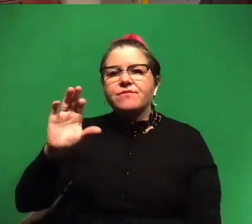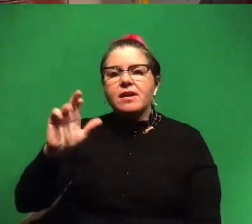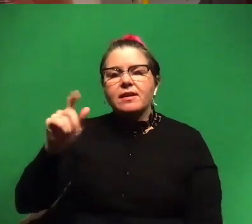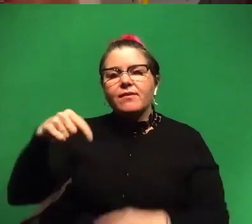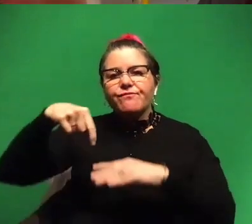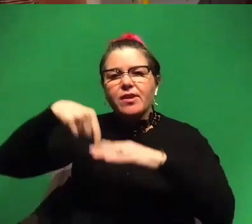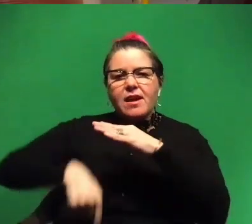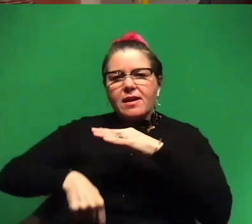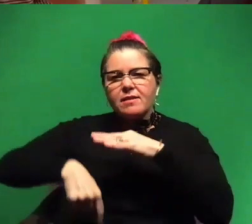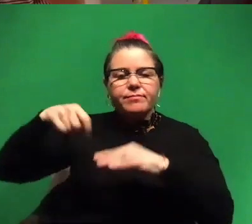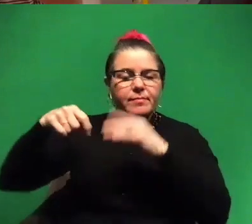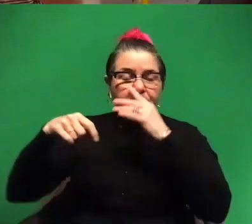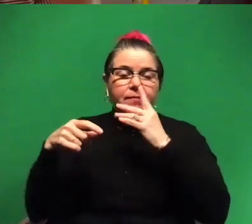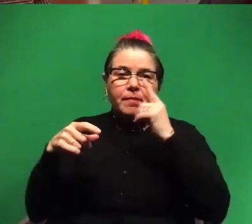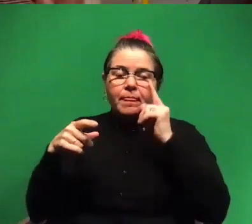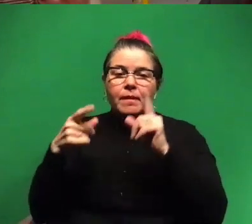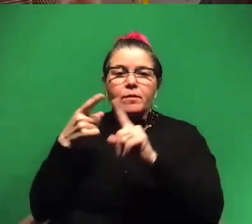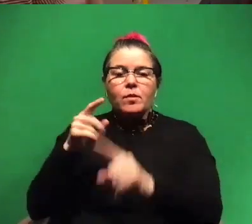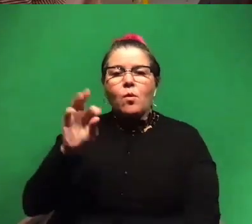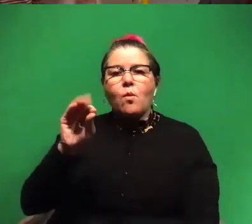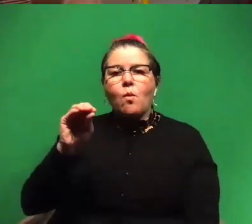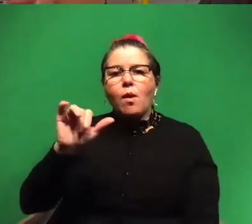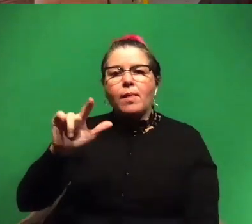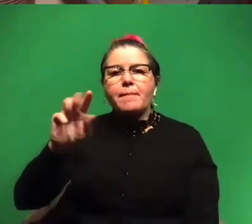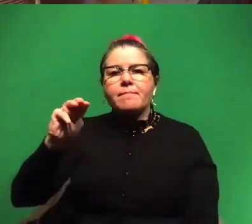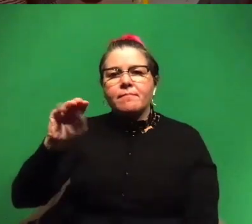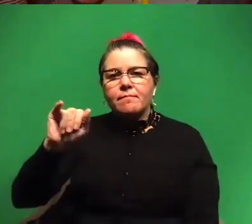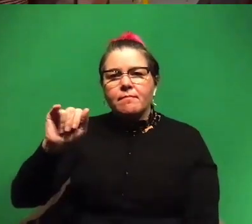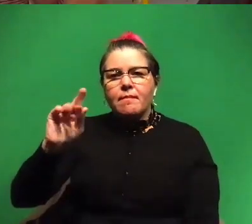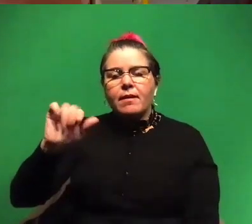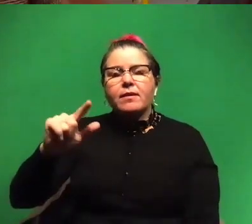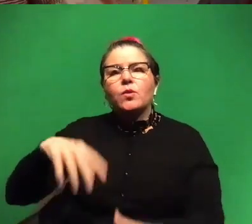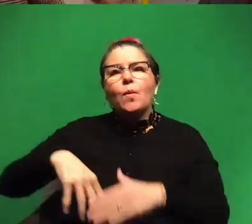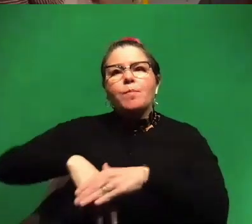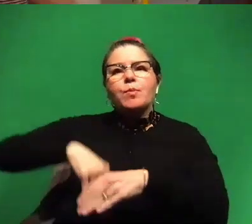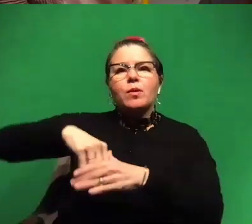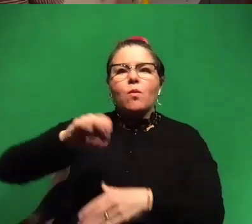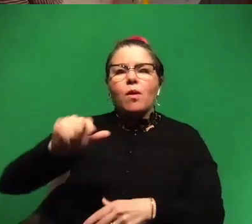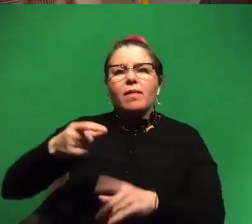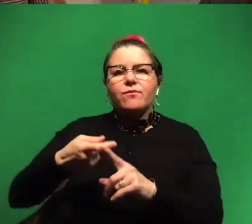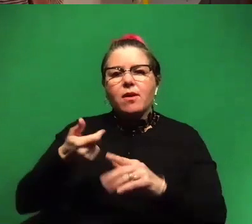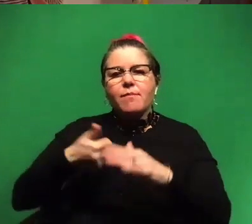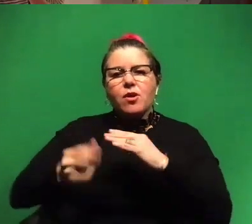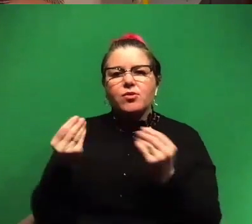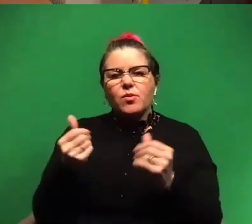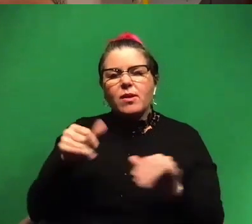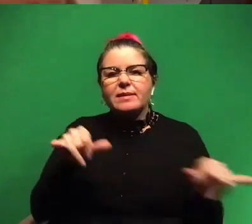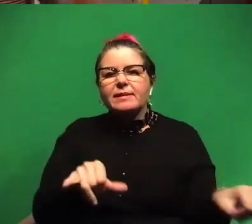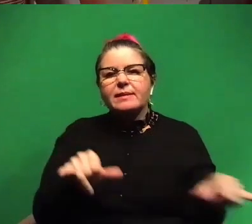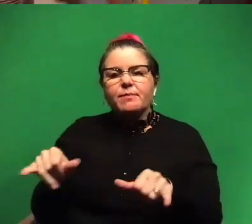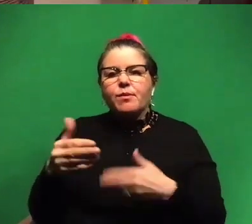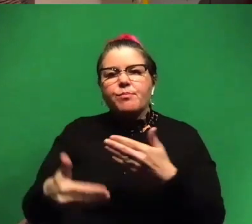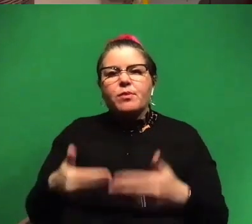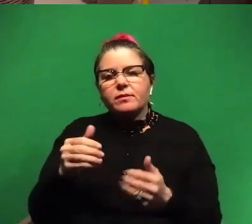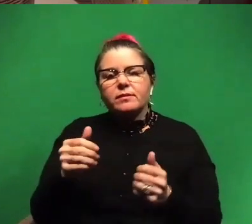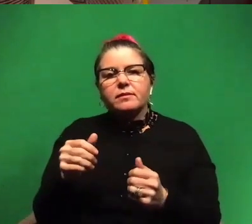But essentially what they're doing is called oil mining. So it is pulling oil up from under the ground. It's a similar process, kind